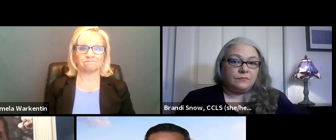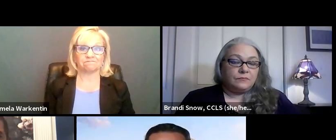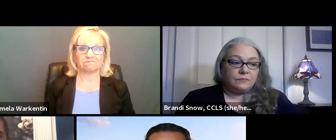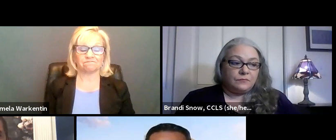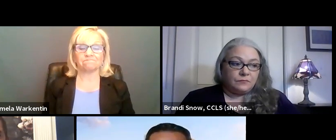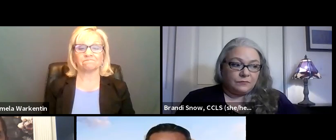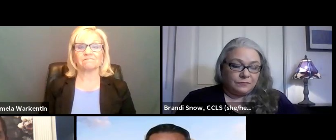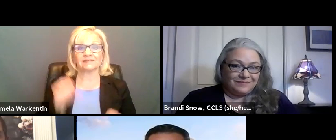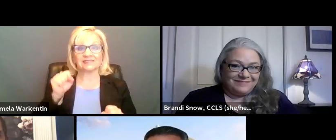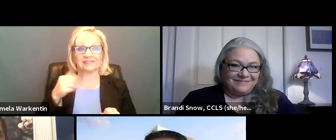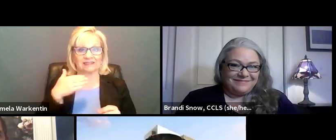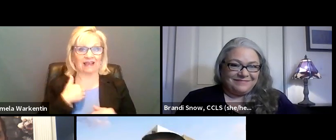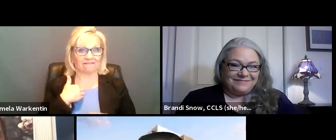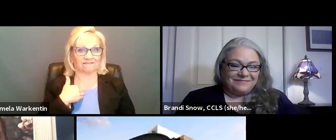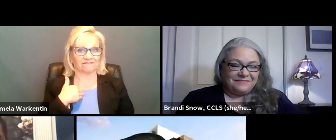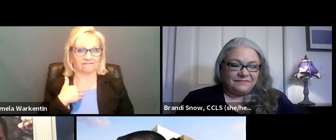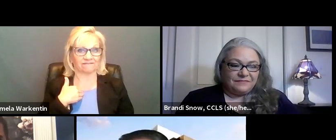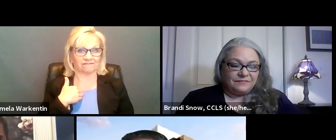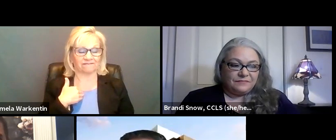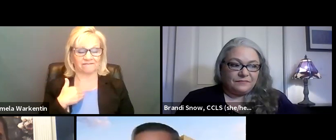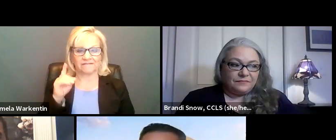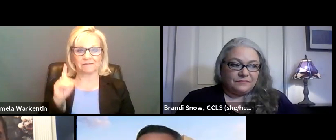Yes, I have the questions.